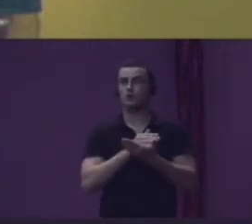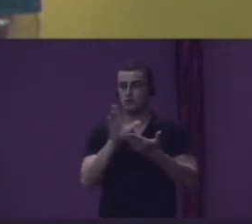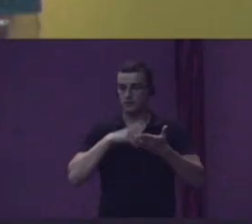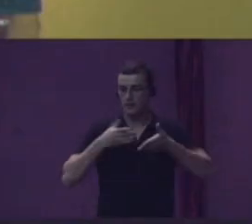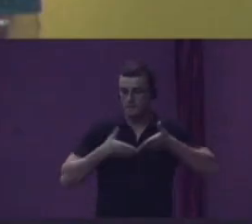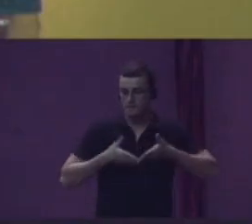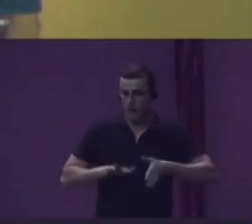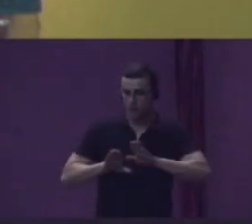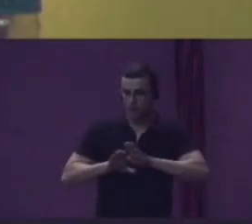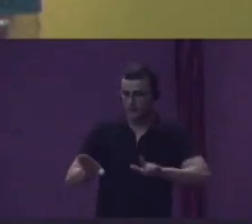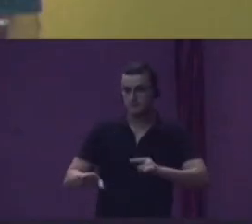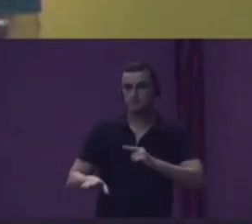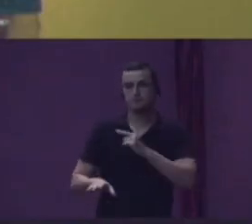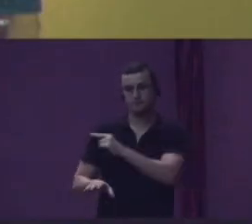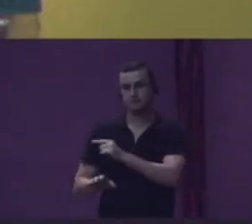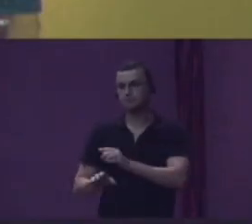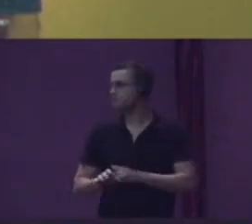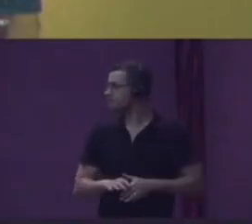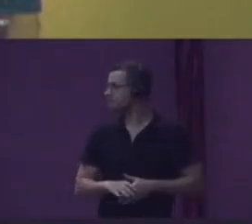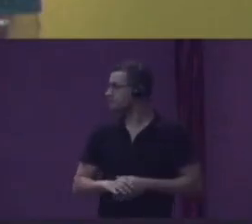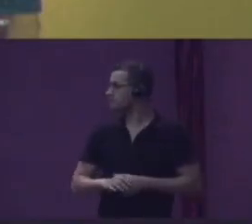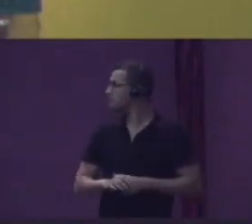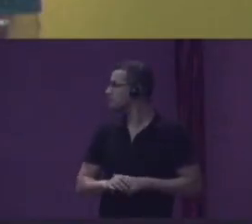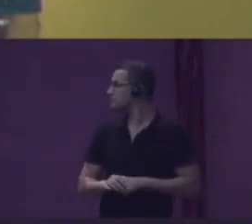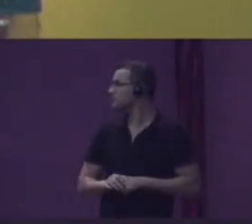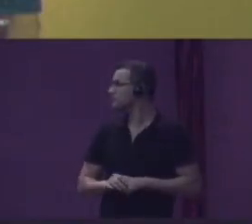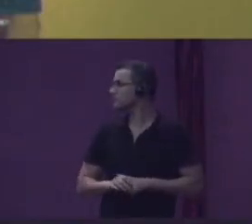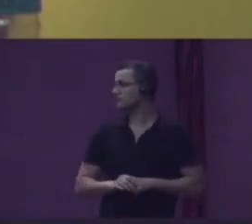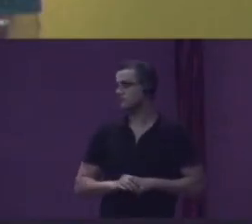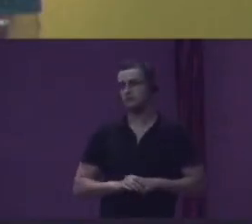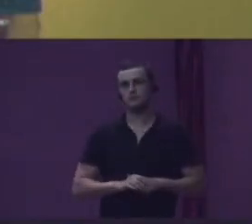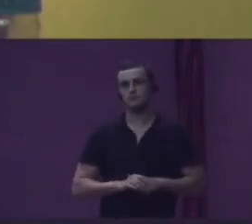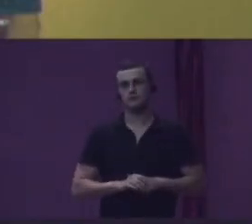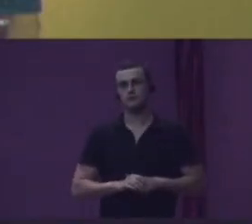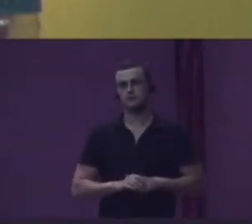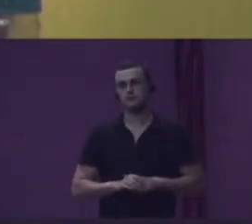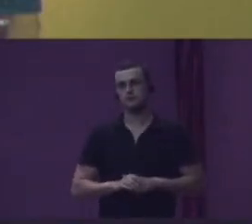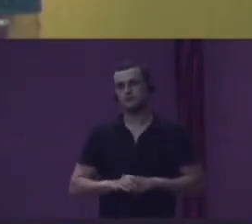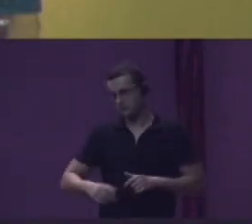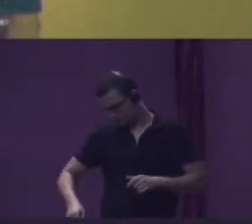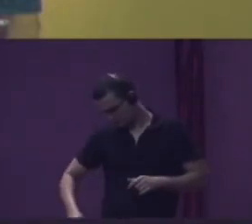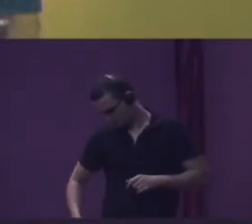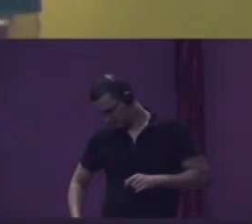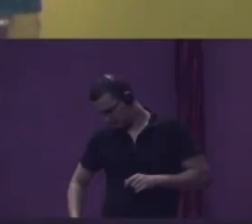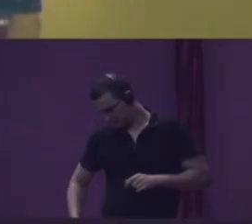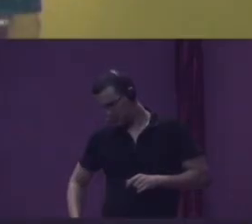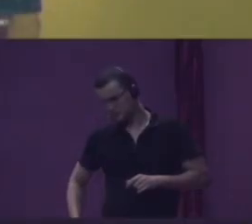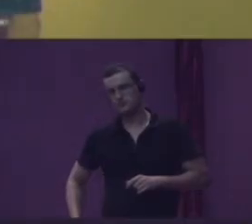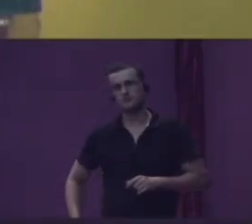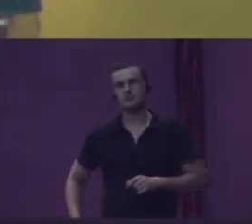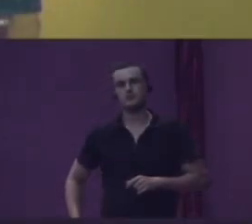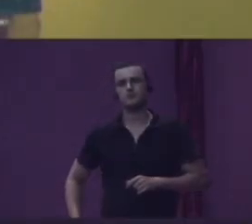where she delivered babies number 4 and 5. It's about a 40-minute walk from her home.